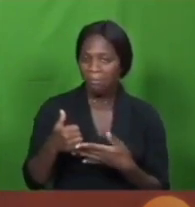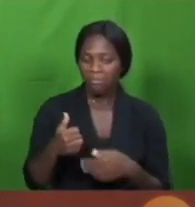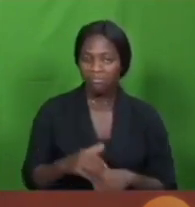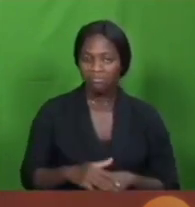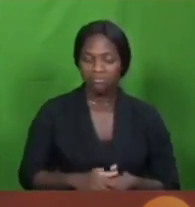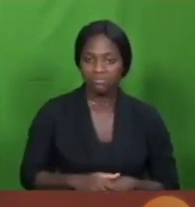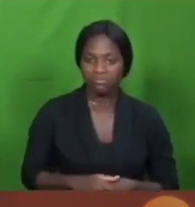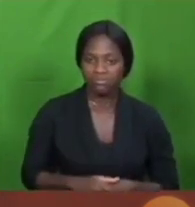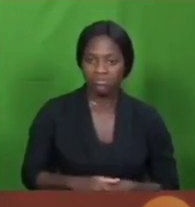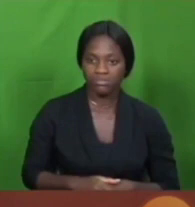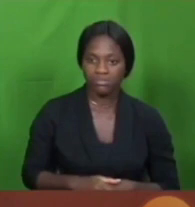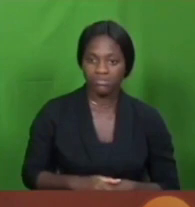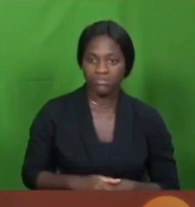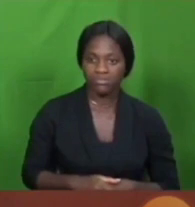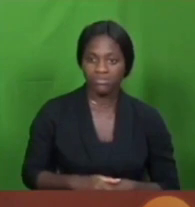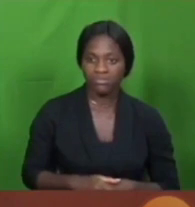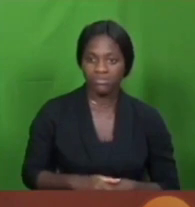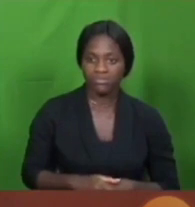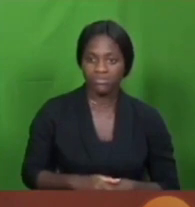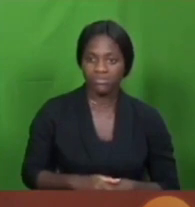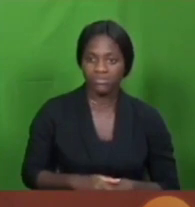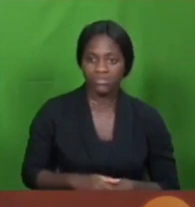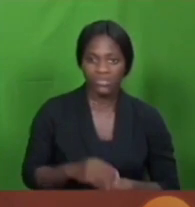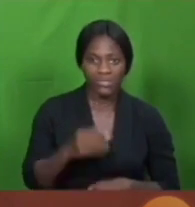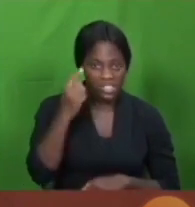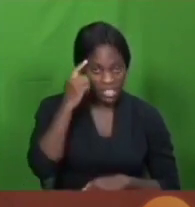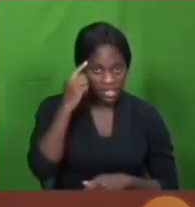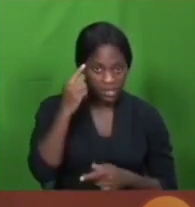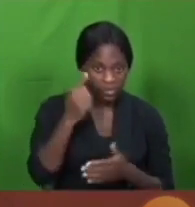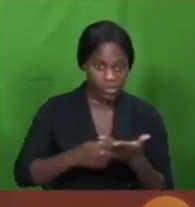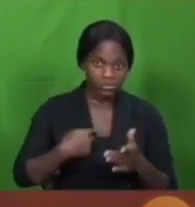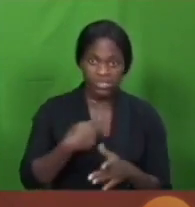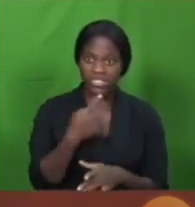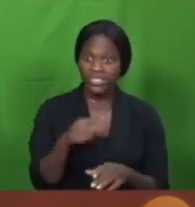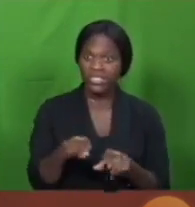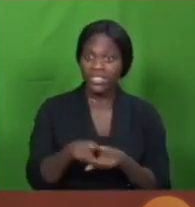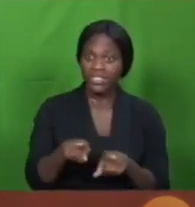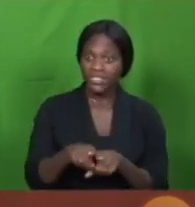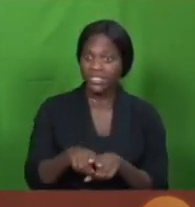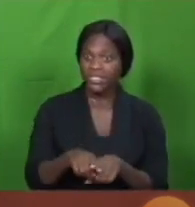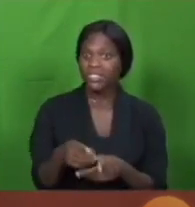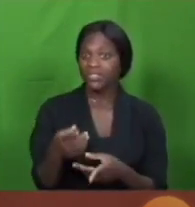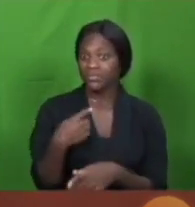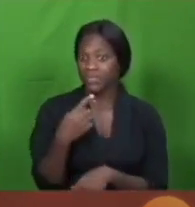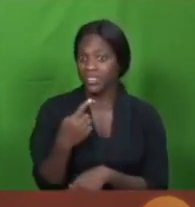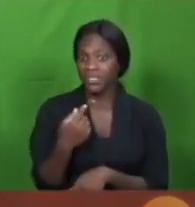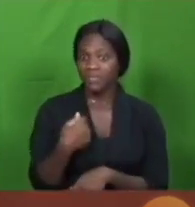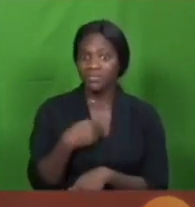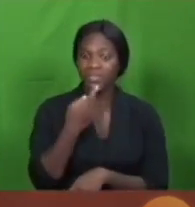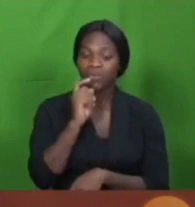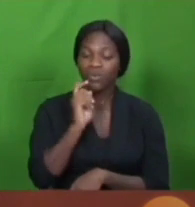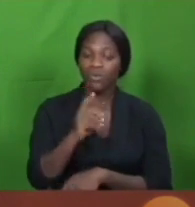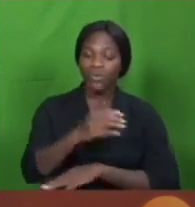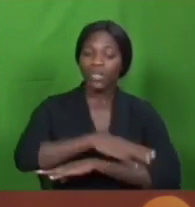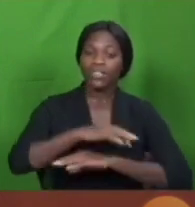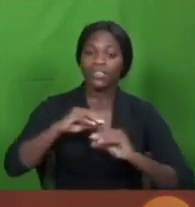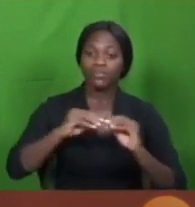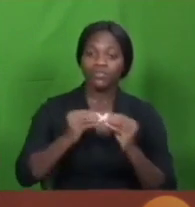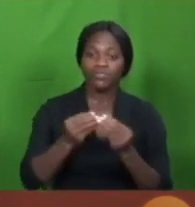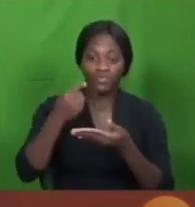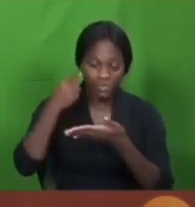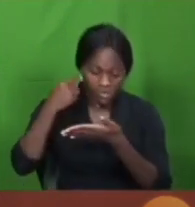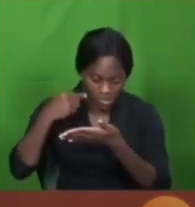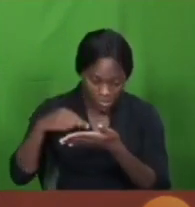He almost repeated exactly what I said, and I've really directed the table office to look at